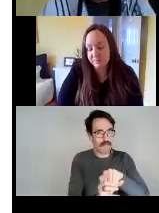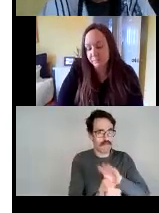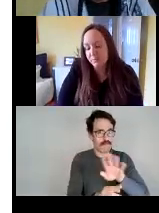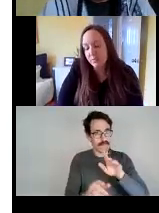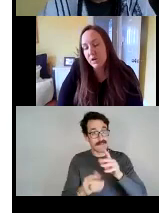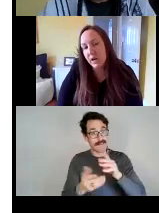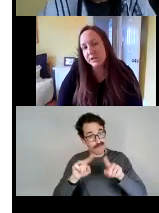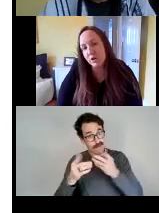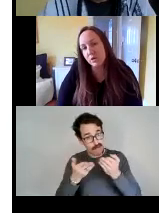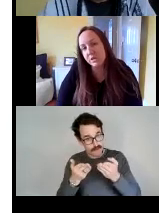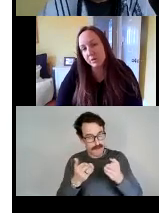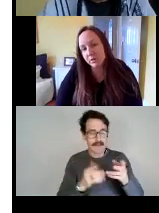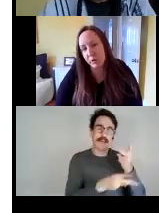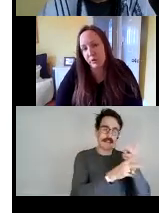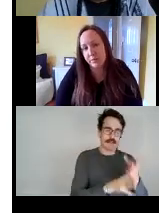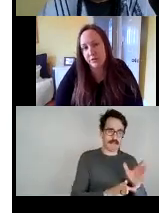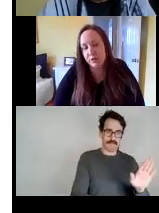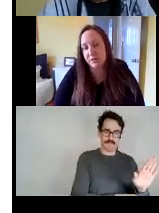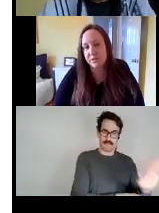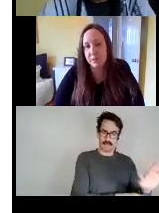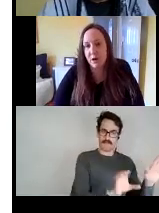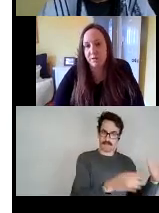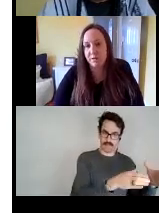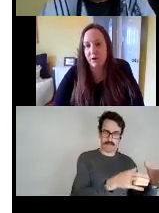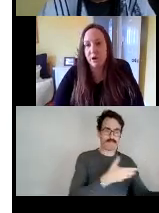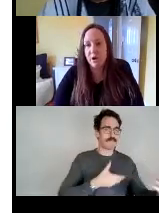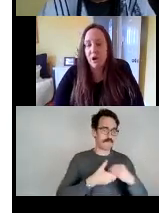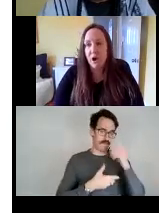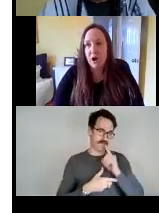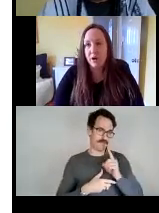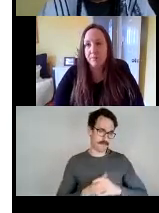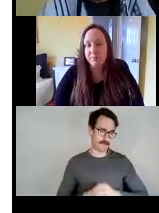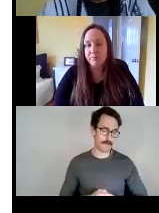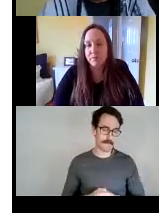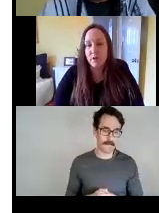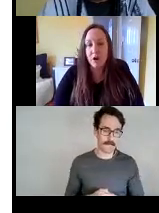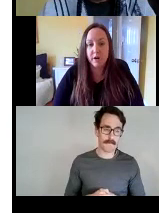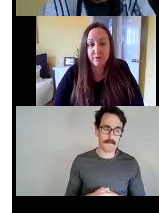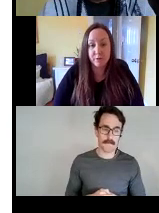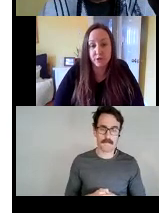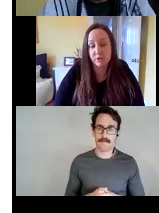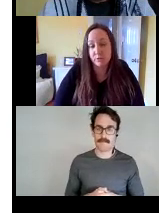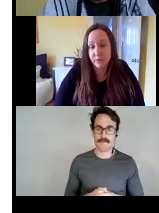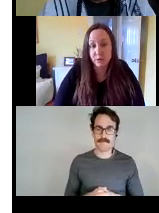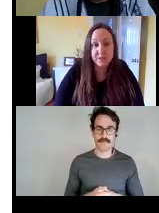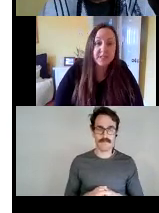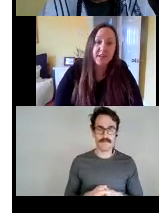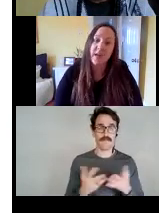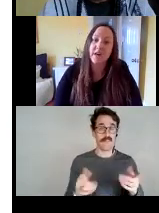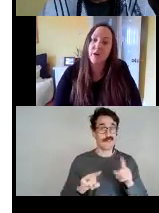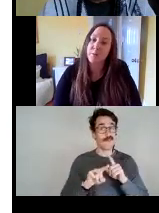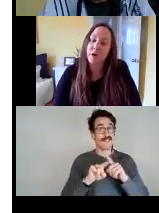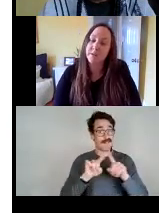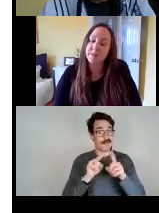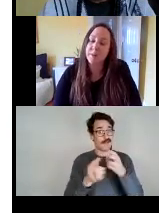voice. And so some of those programs and services we offer are information and resources. And